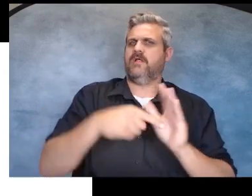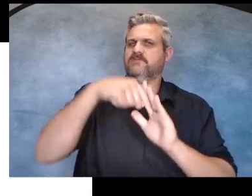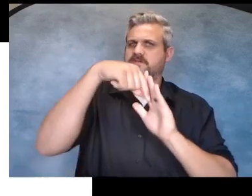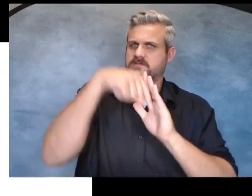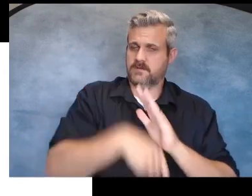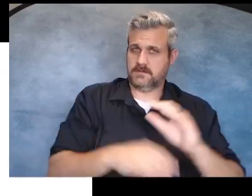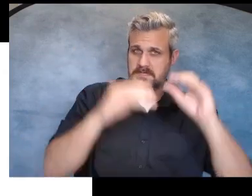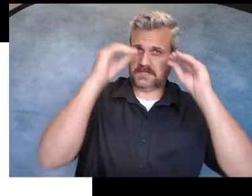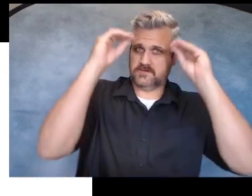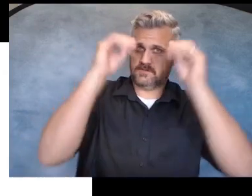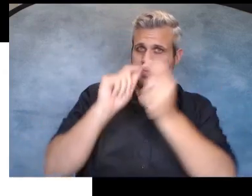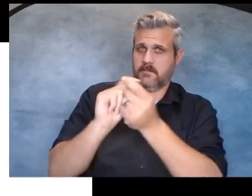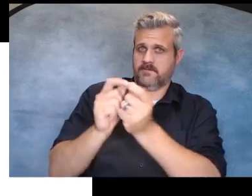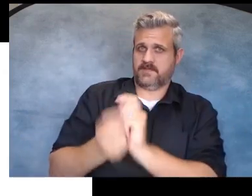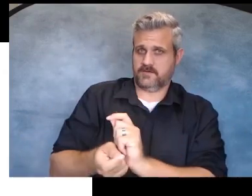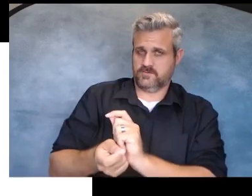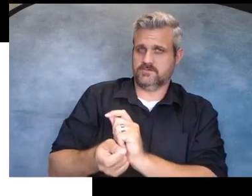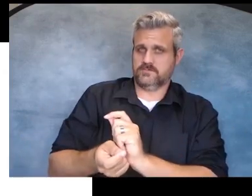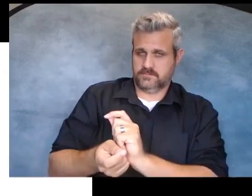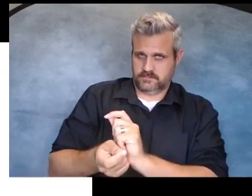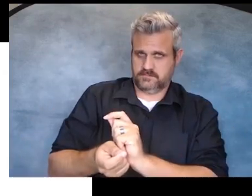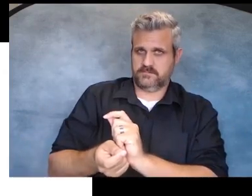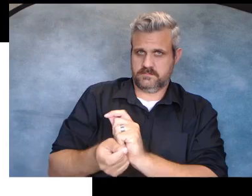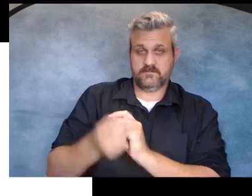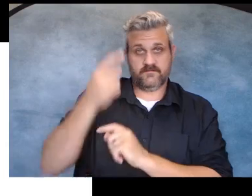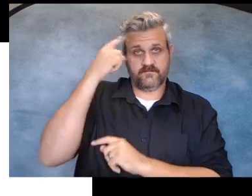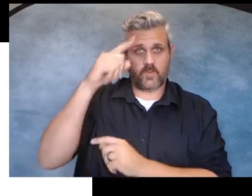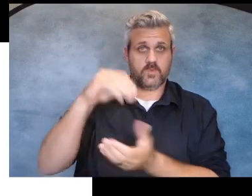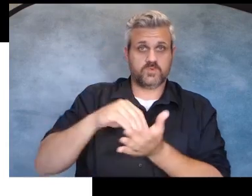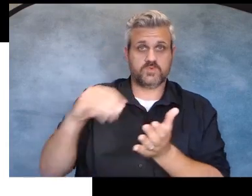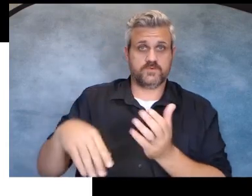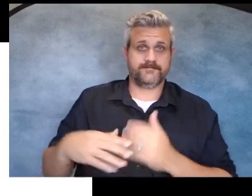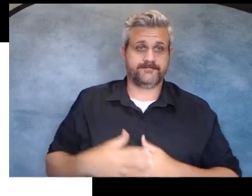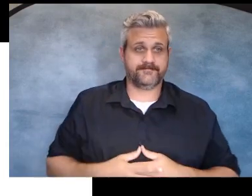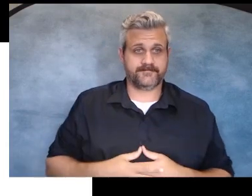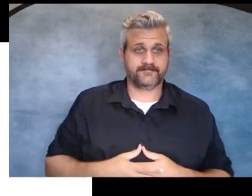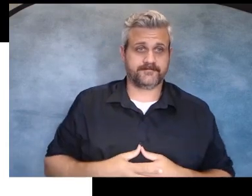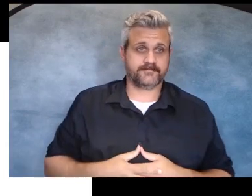of an intensive instructional modification for a student.